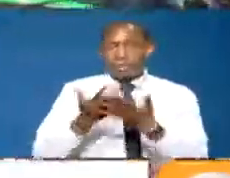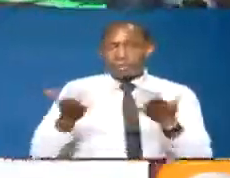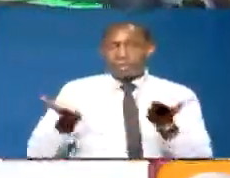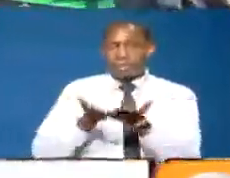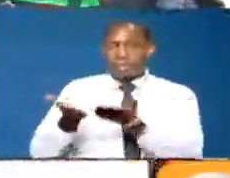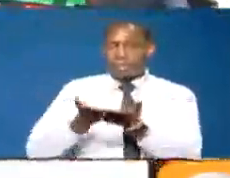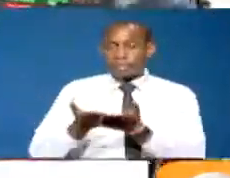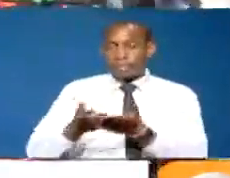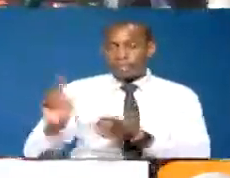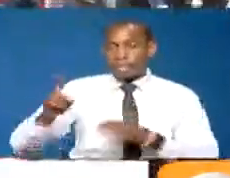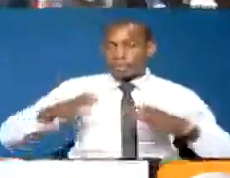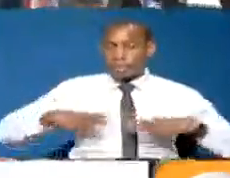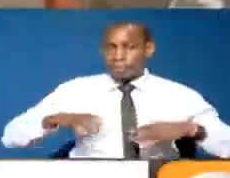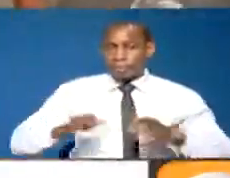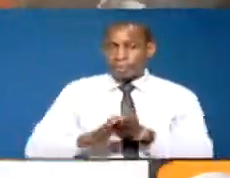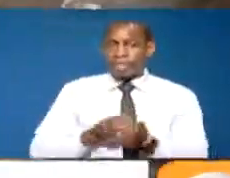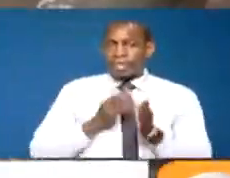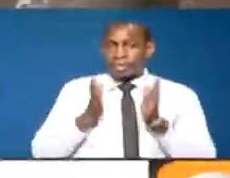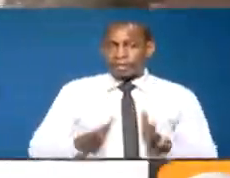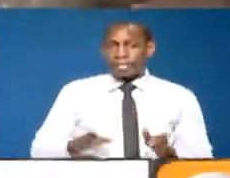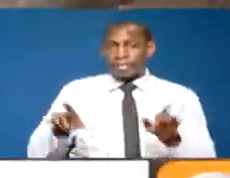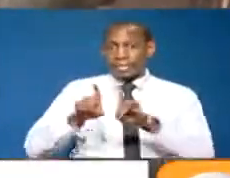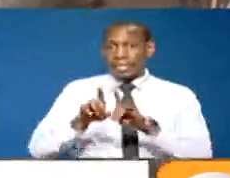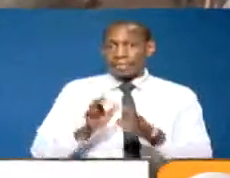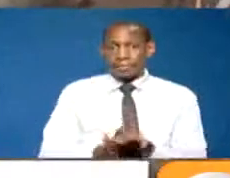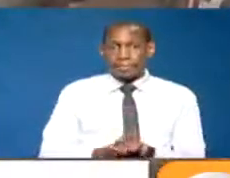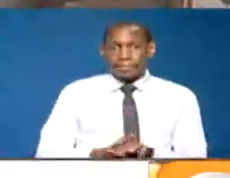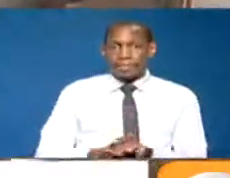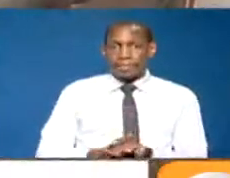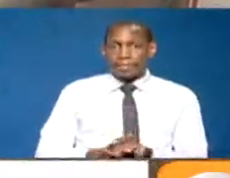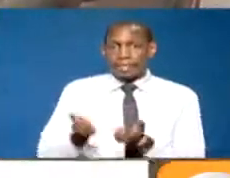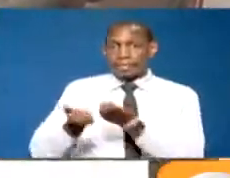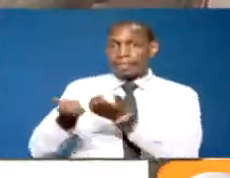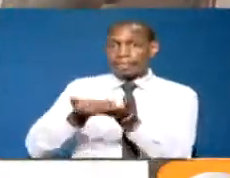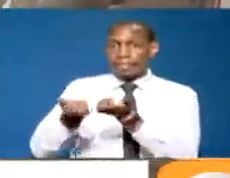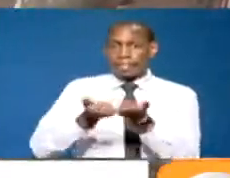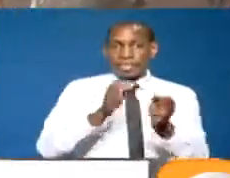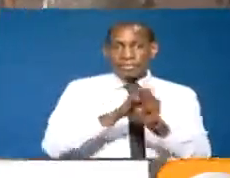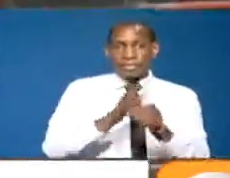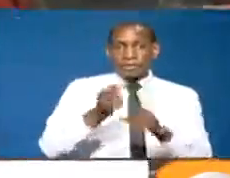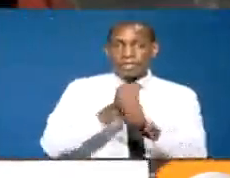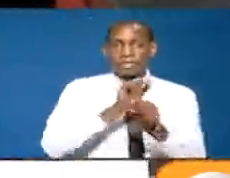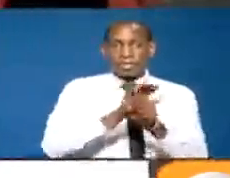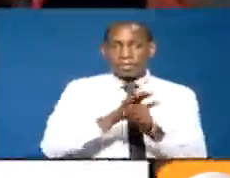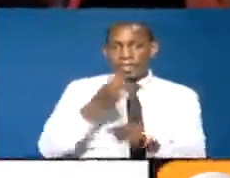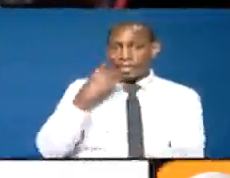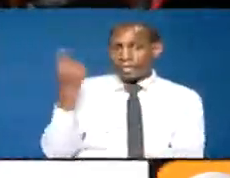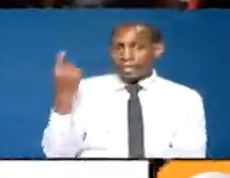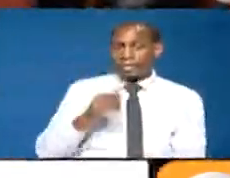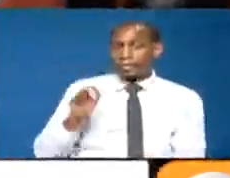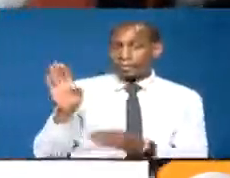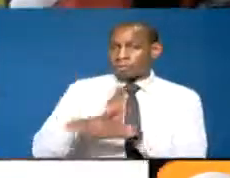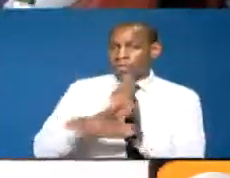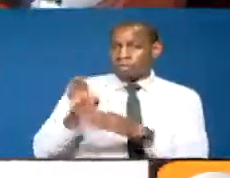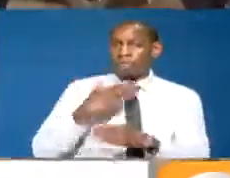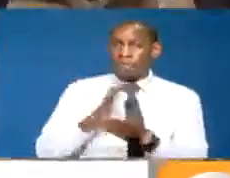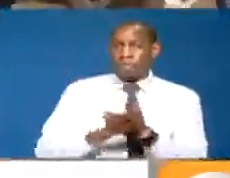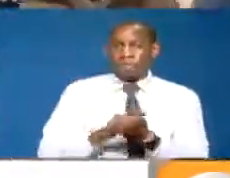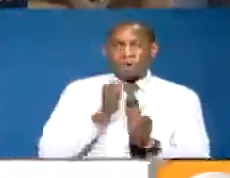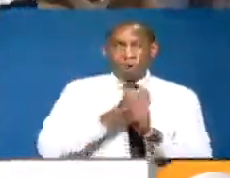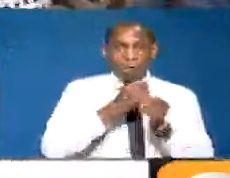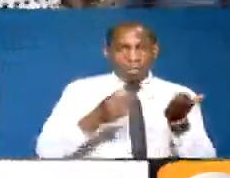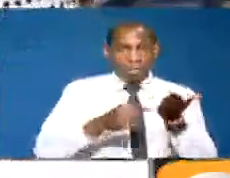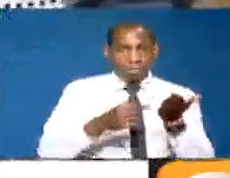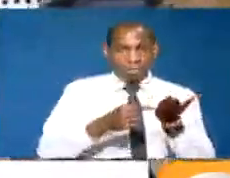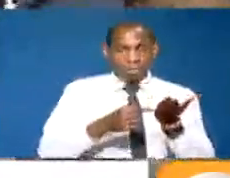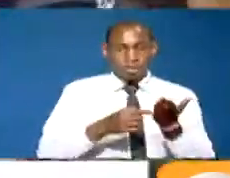to city dwellers and visitors. Most of these enterprises and organizations are in a rush to digitize their operations